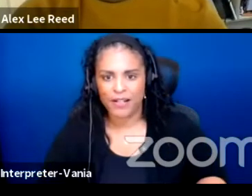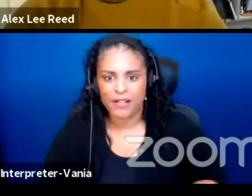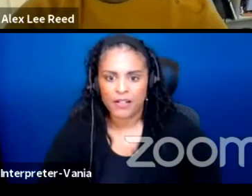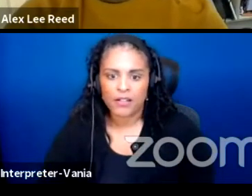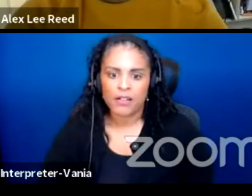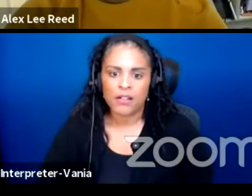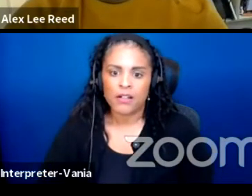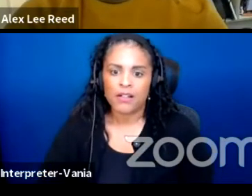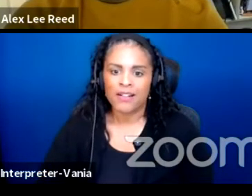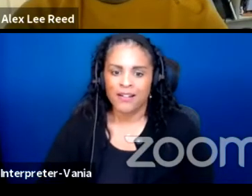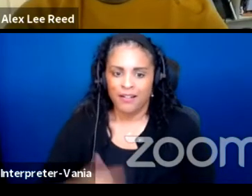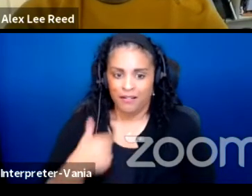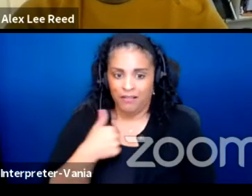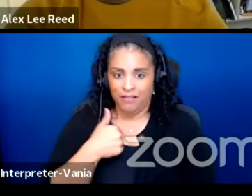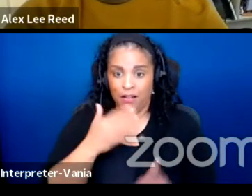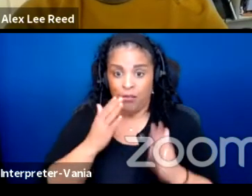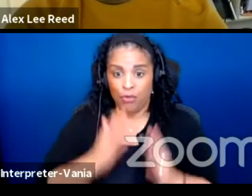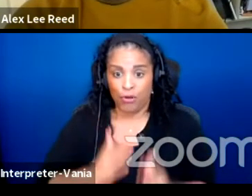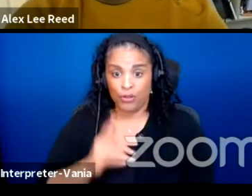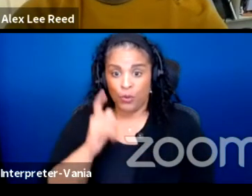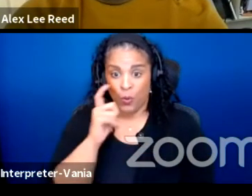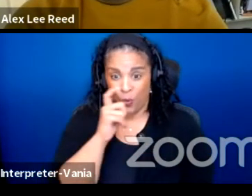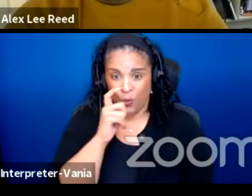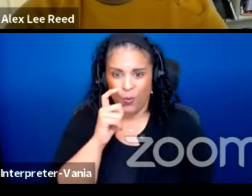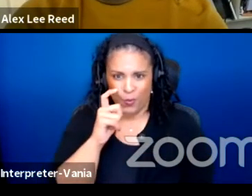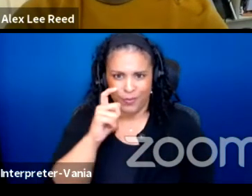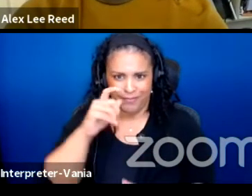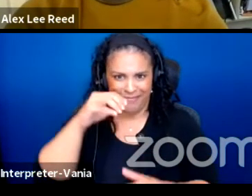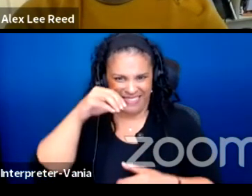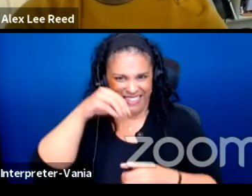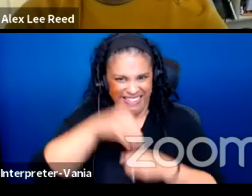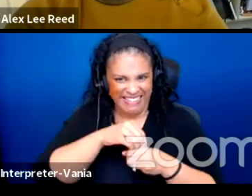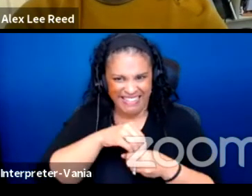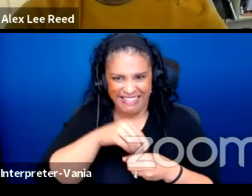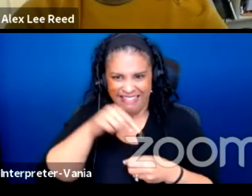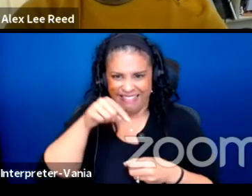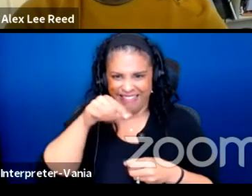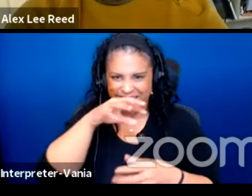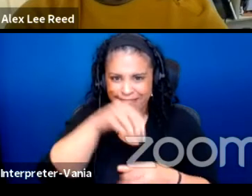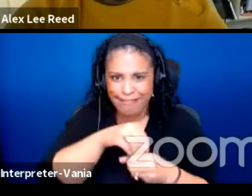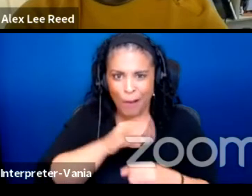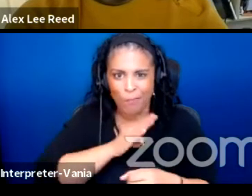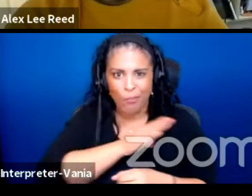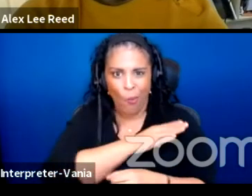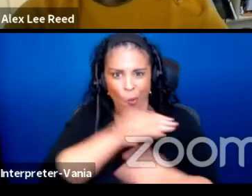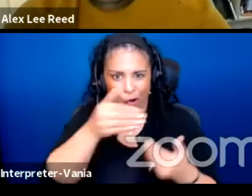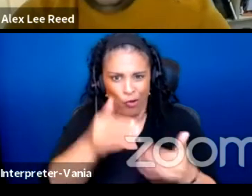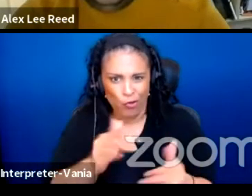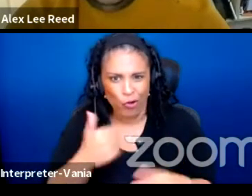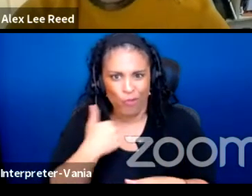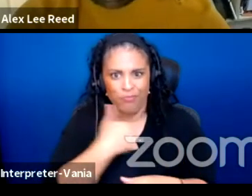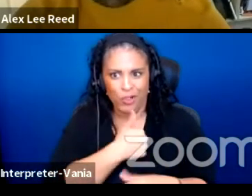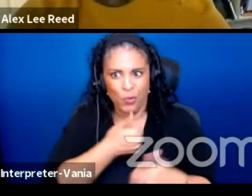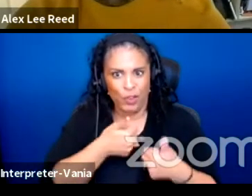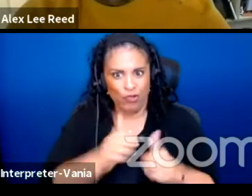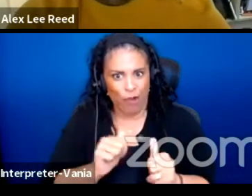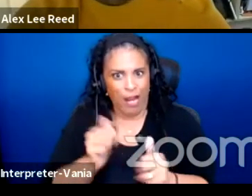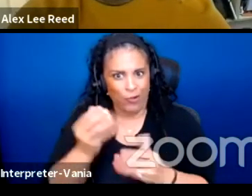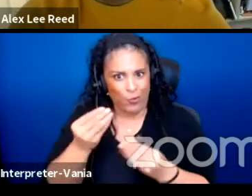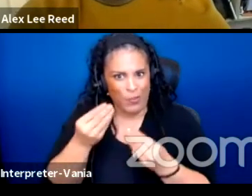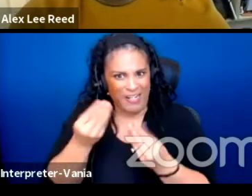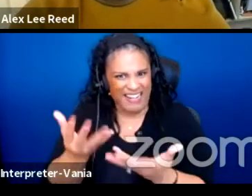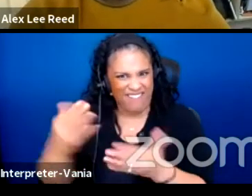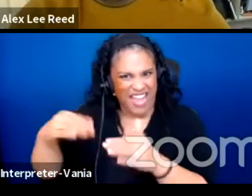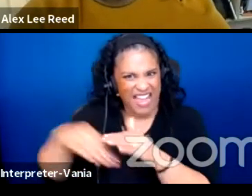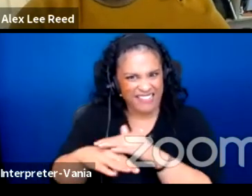as a person who is in this board room that we're trying to give access to,